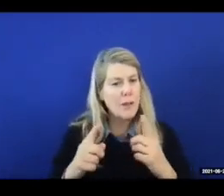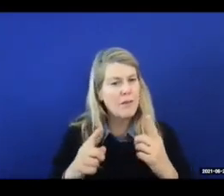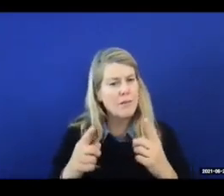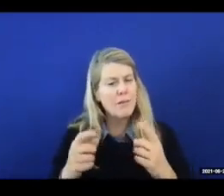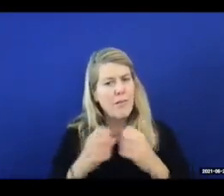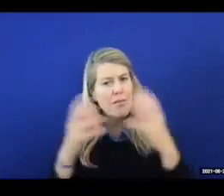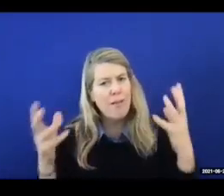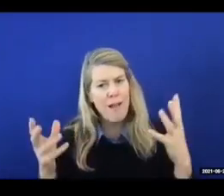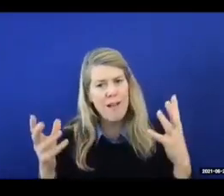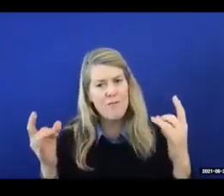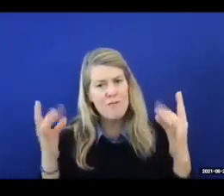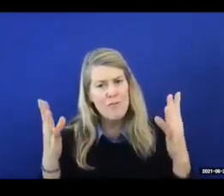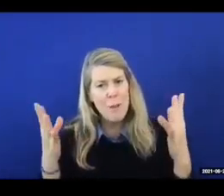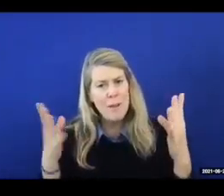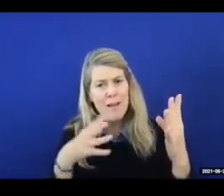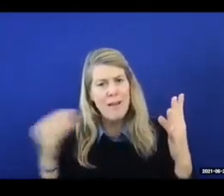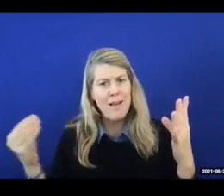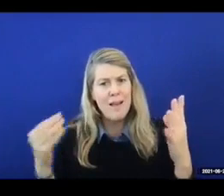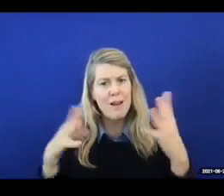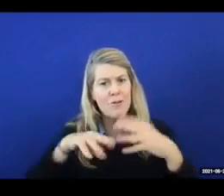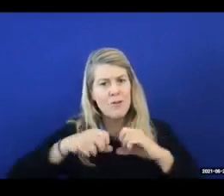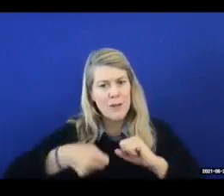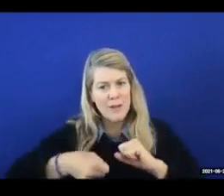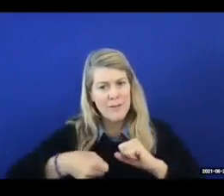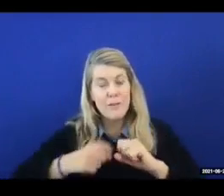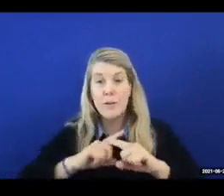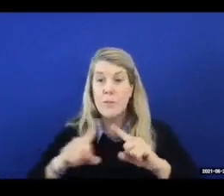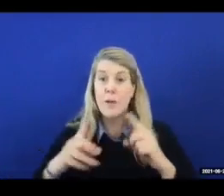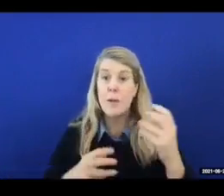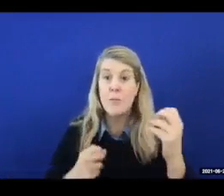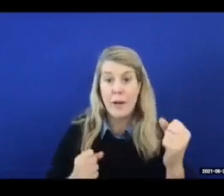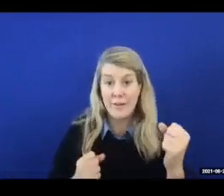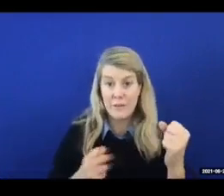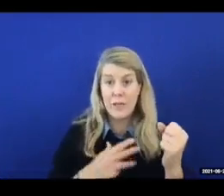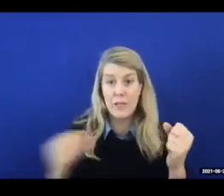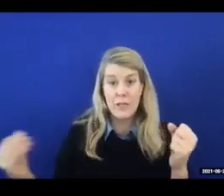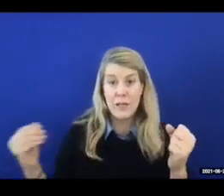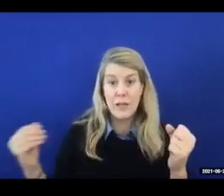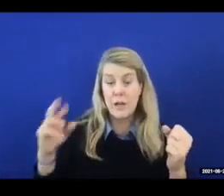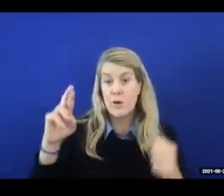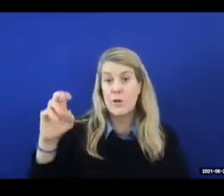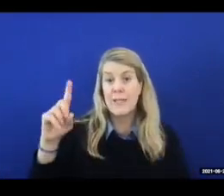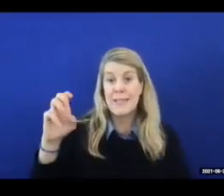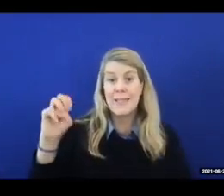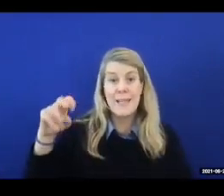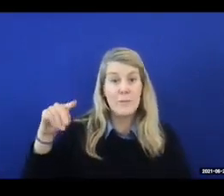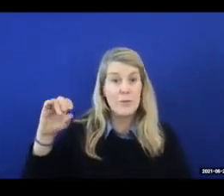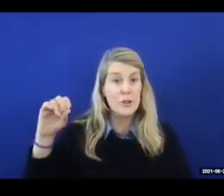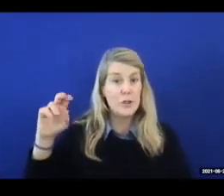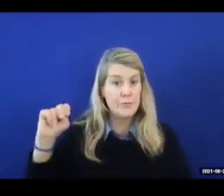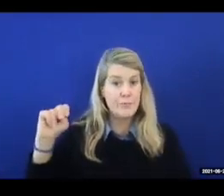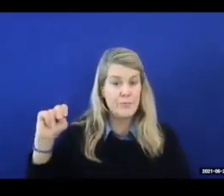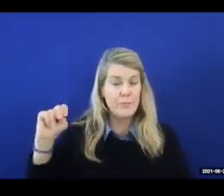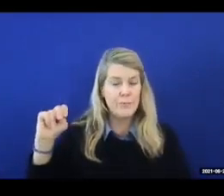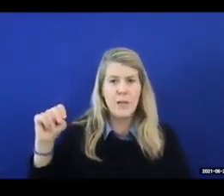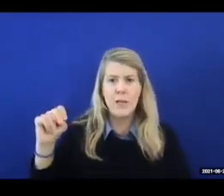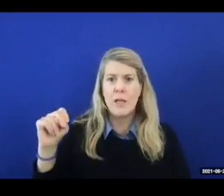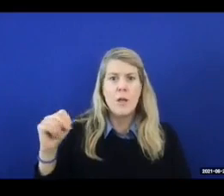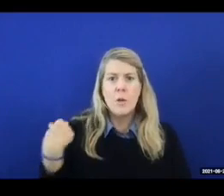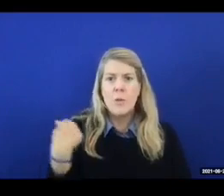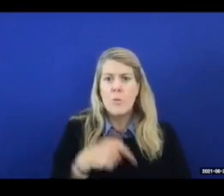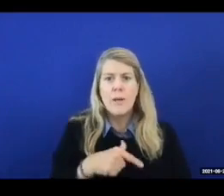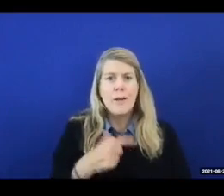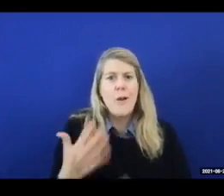and grief, fortitude and courage, bravery and redemption. We were squeezed in an icy